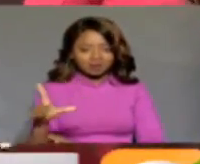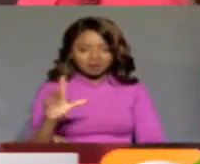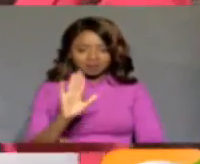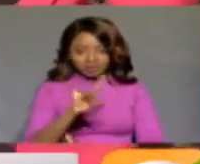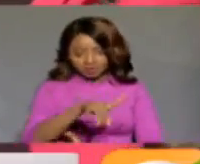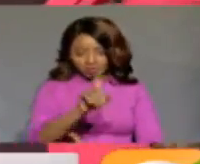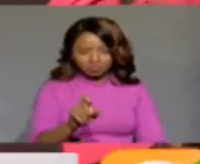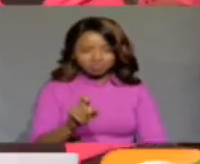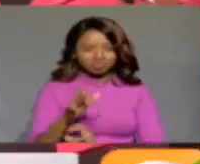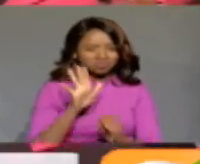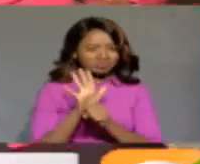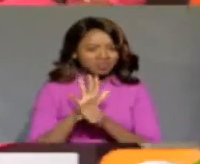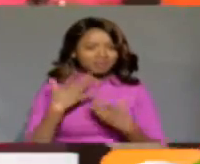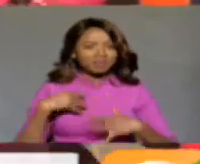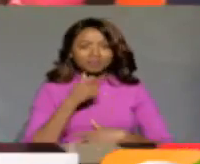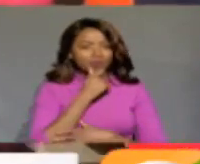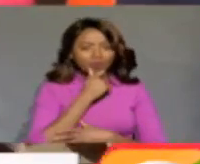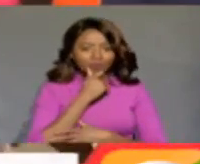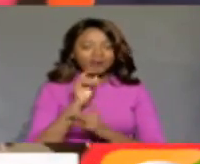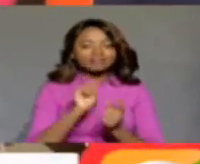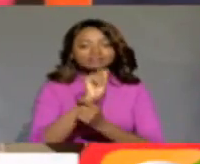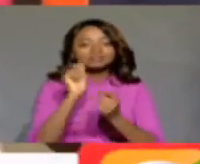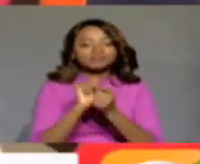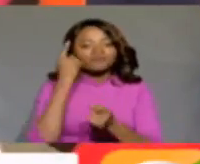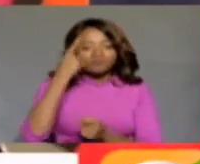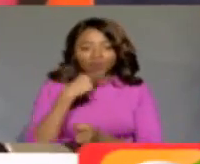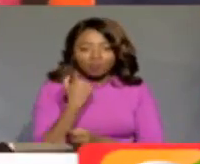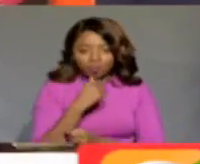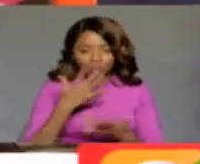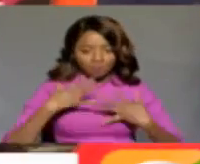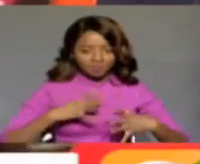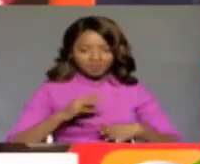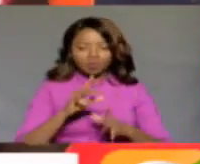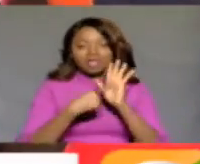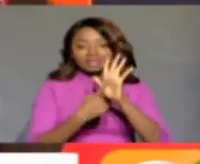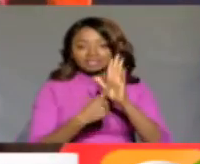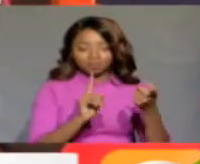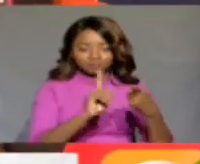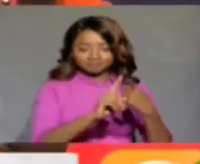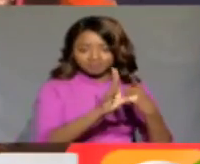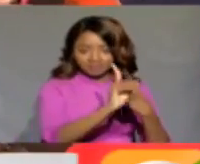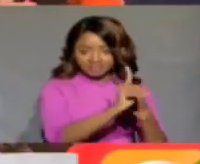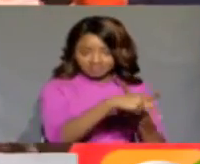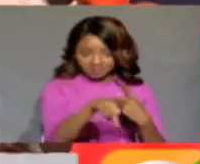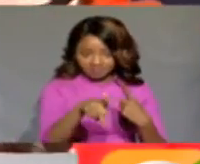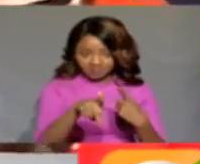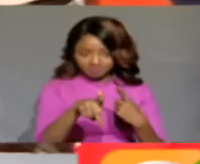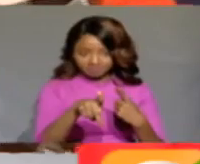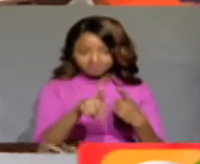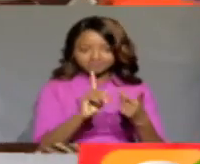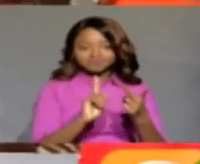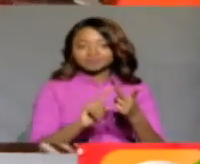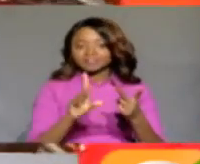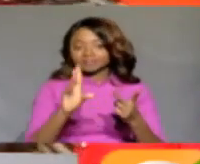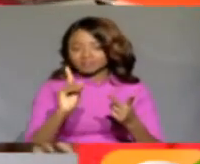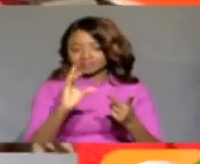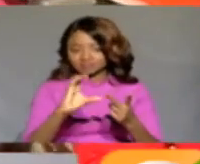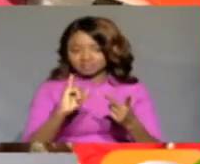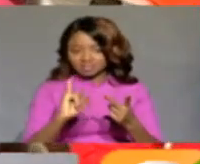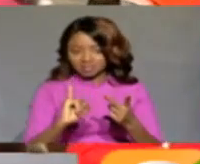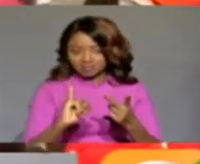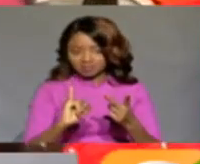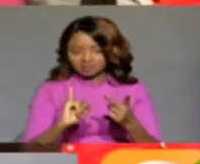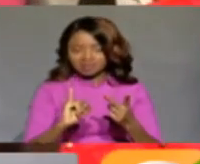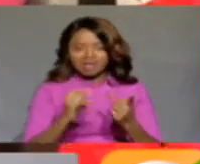wamekuwa wakijiuliza, hususan kuhusiana na wale ambao DPP na DCI wanajaribu kuwakamata, lakini kuna